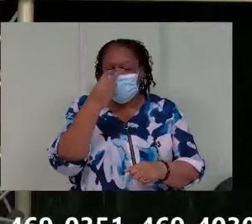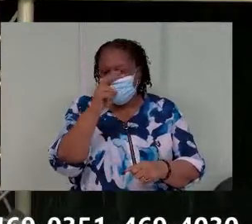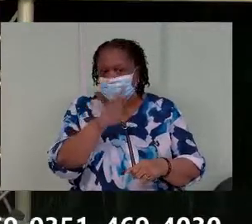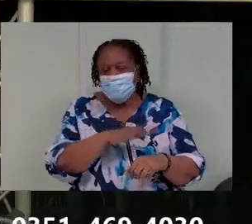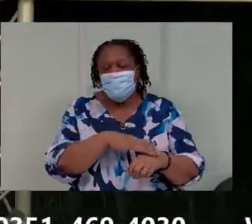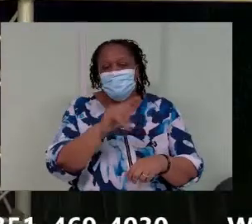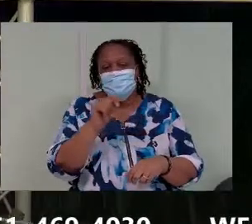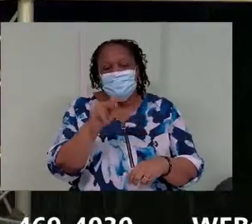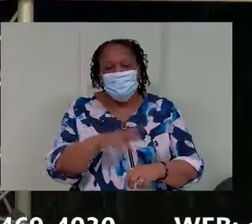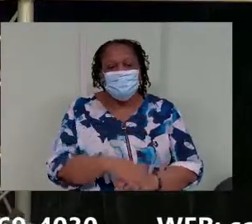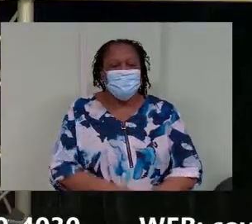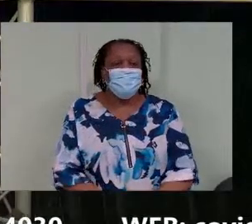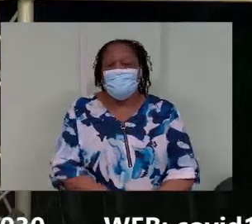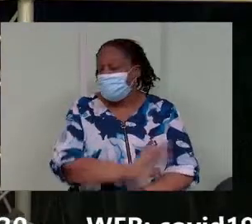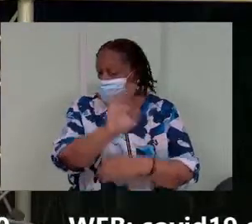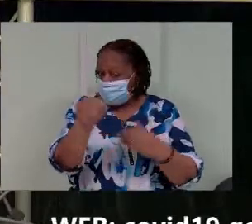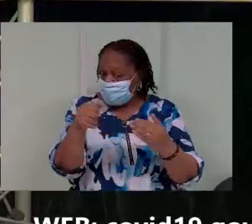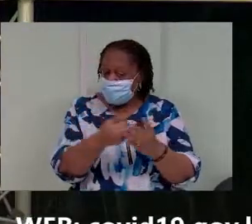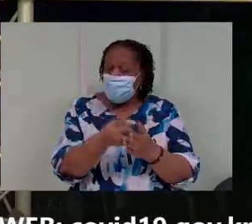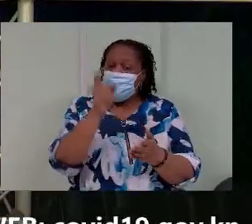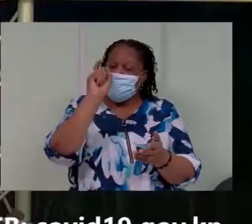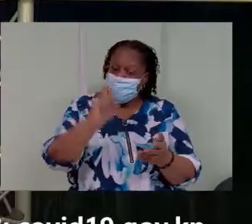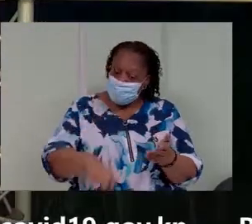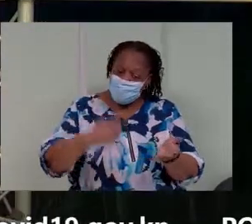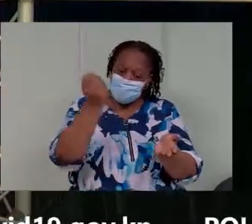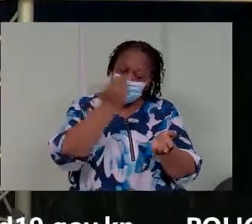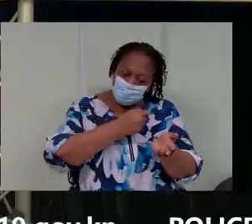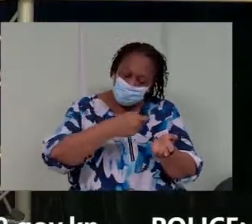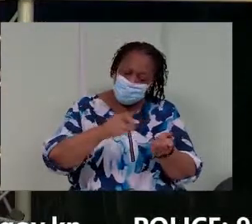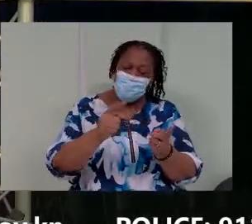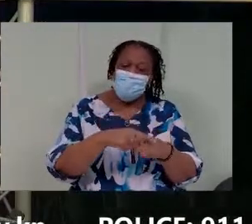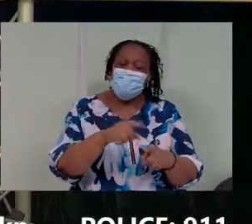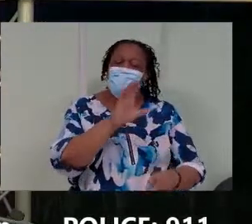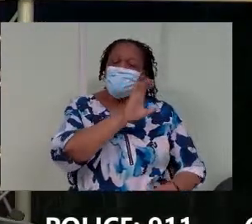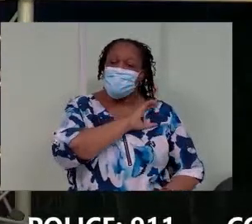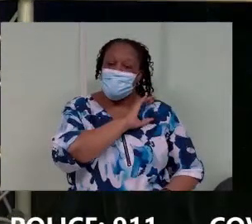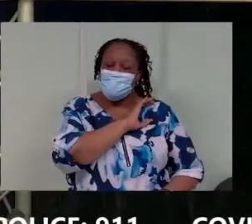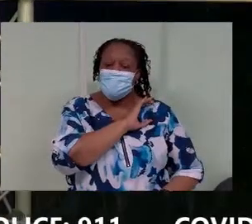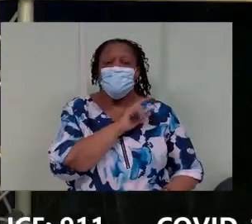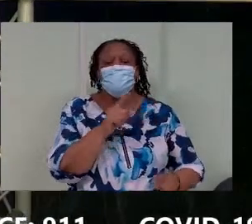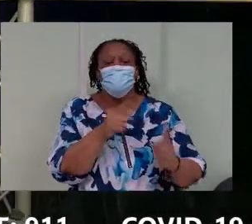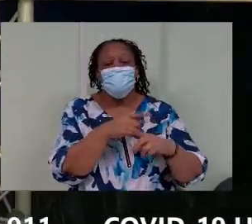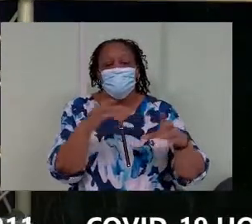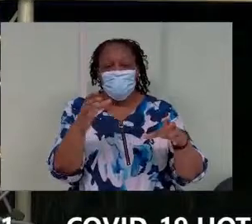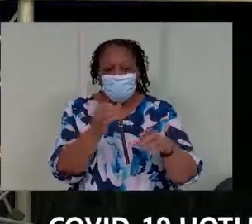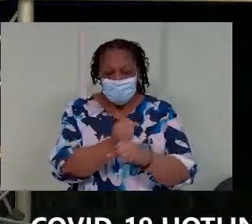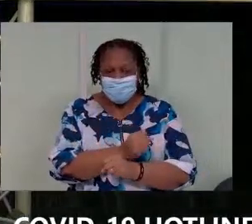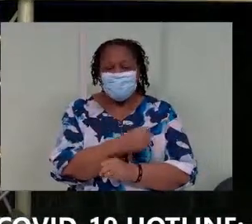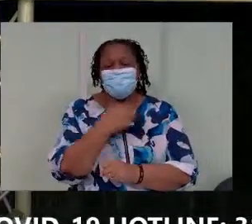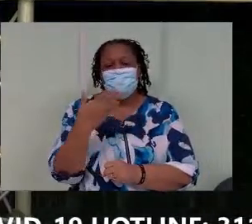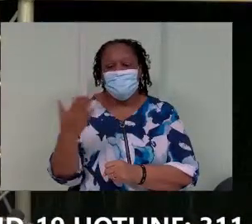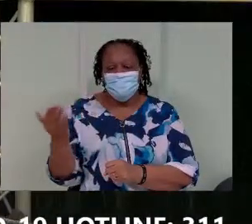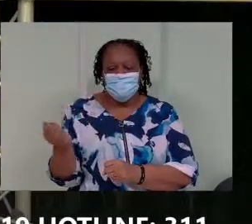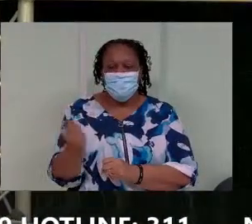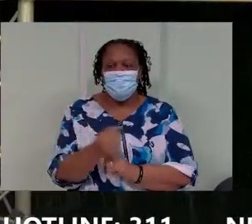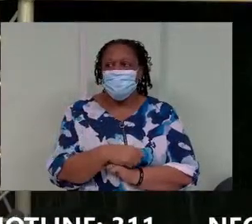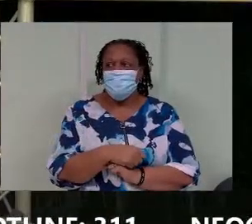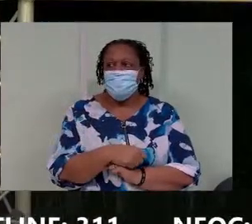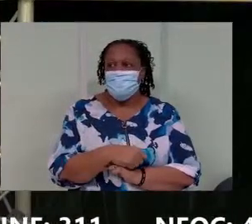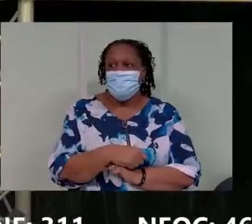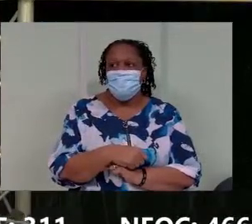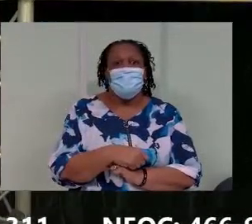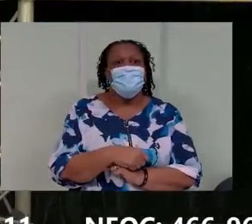the Commissioner of Police prior to hosting these events, and the end time for the events would still be one